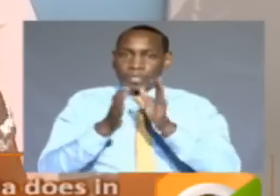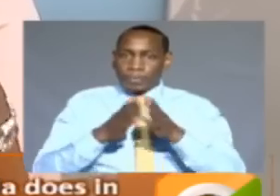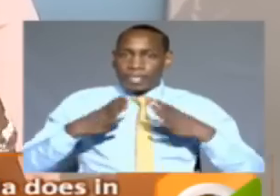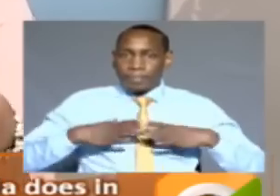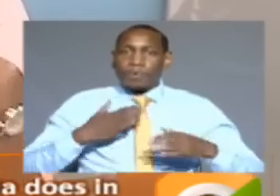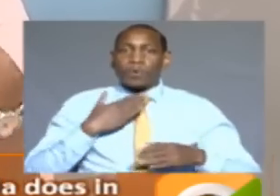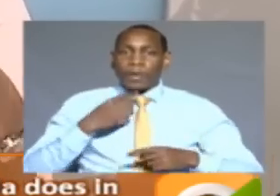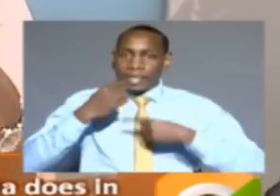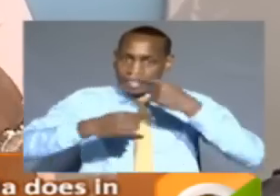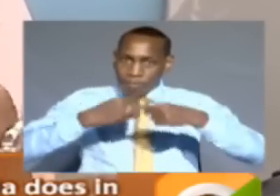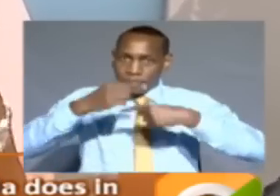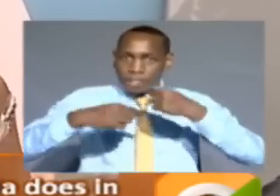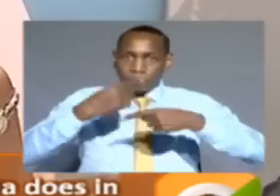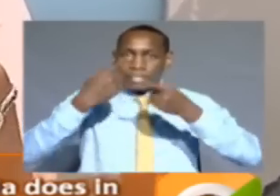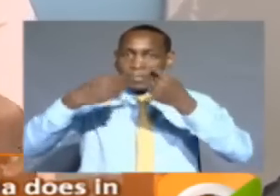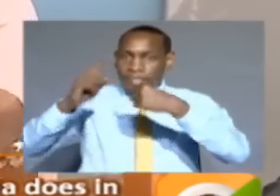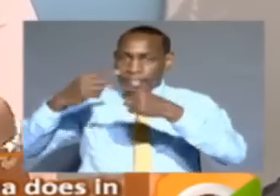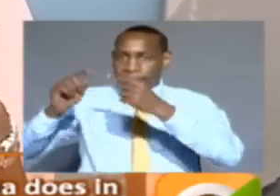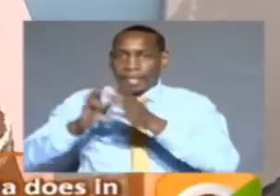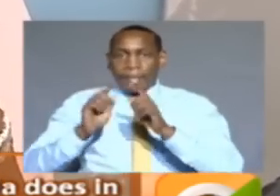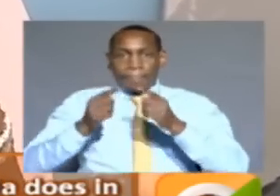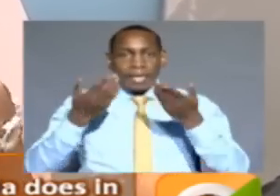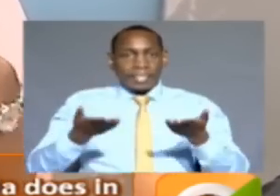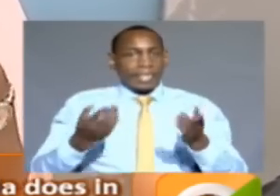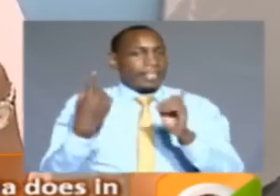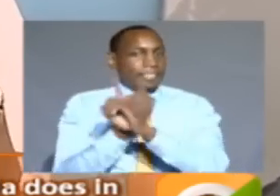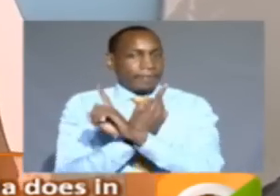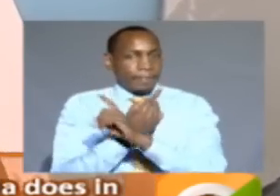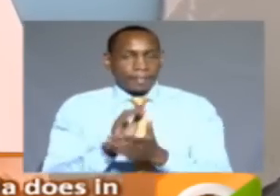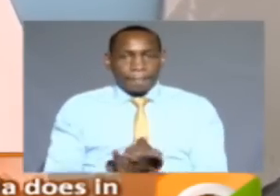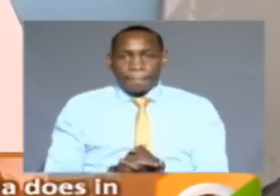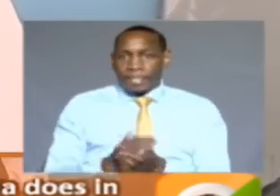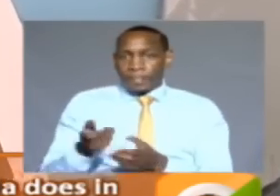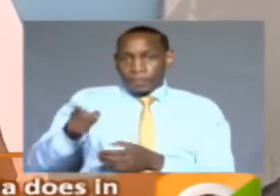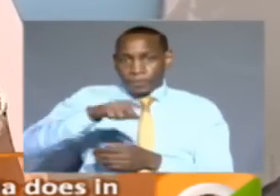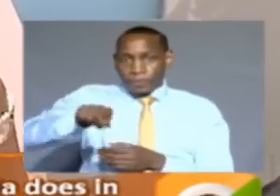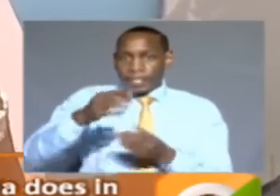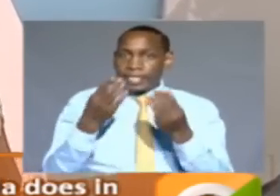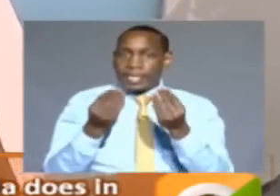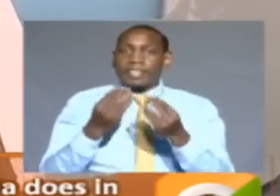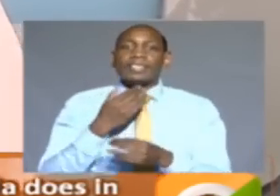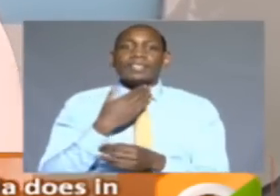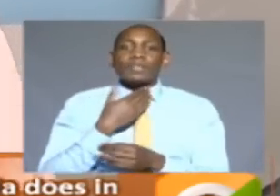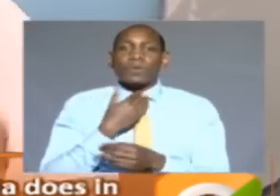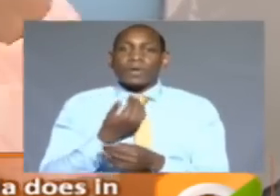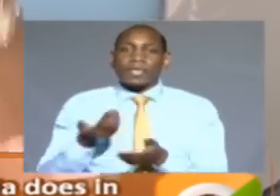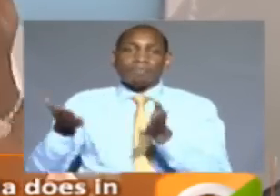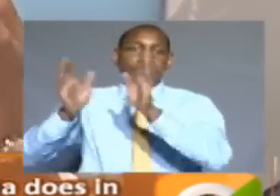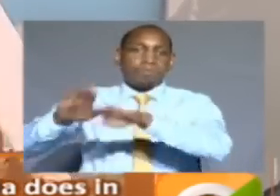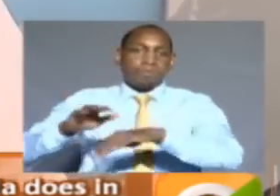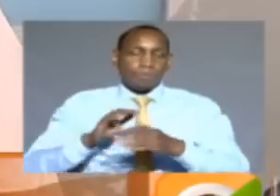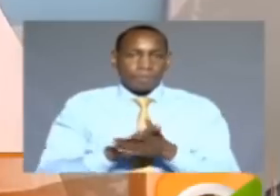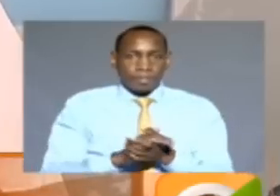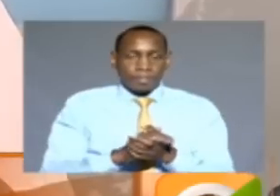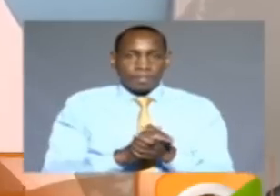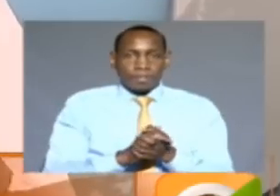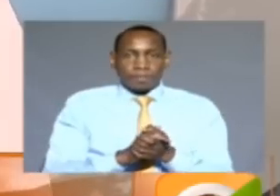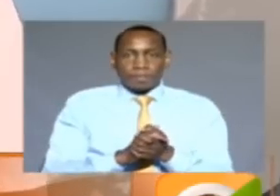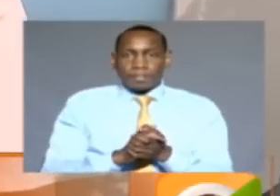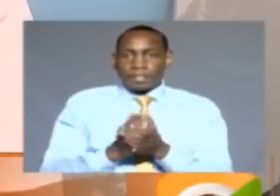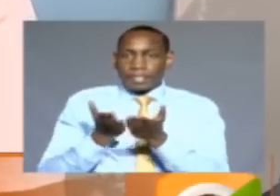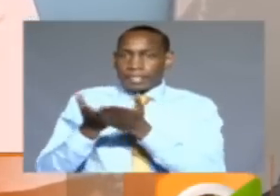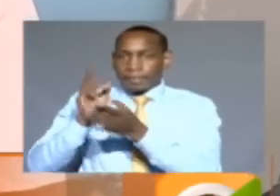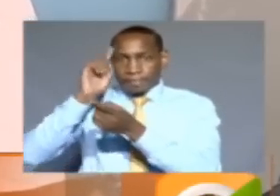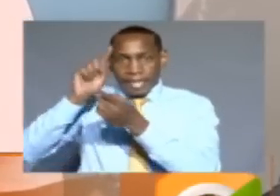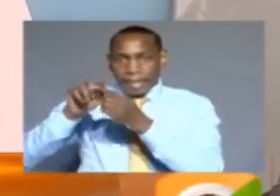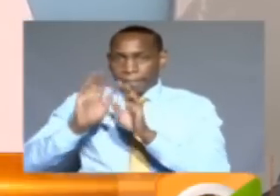them to survive and keep prospering. But we don't have that in this country. We very easily just want to discard to Atani Nayato to Endelem, but it served its purpose, and that